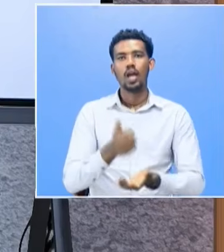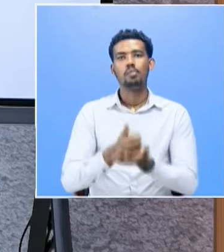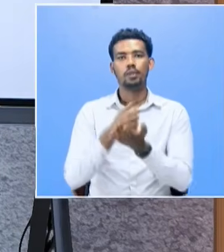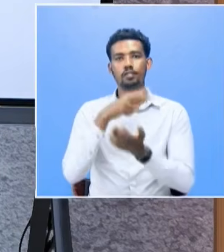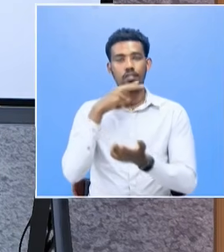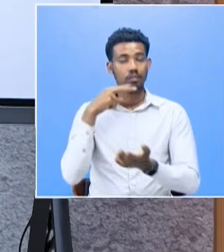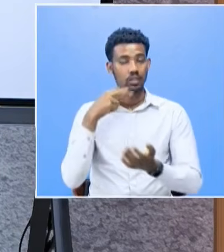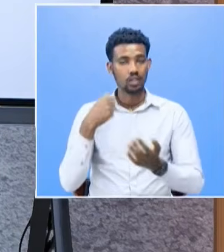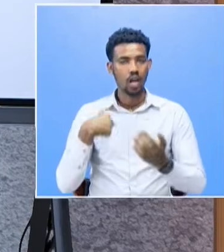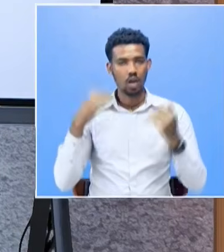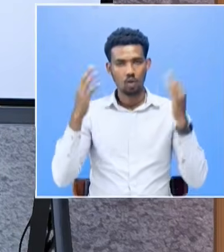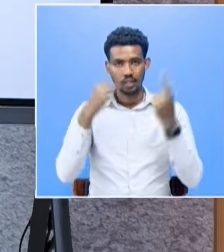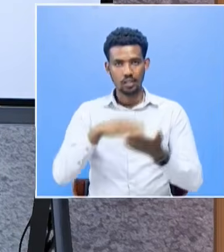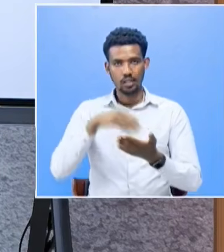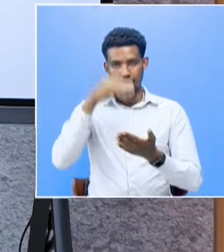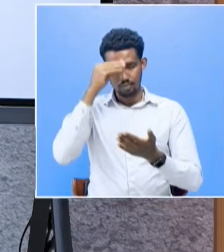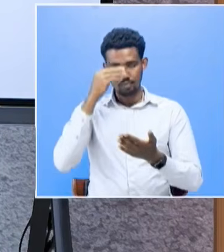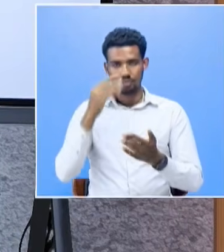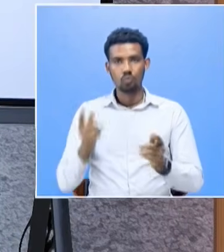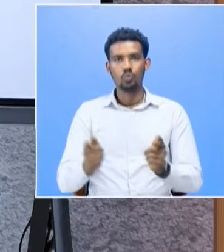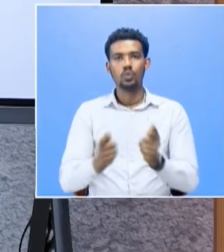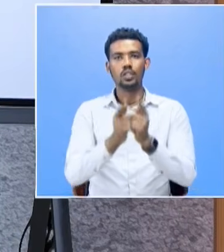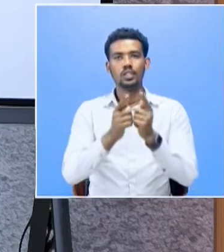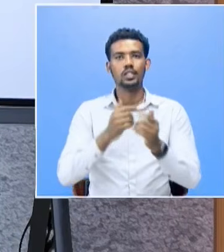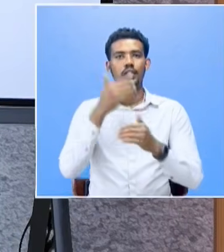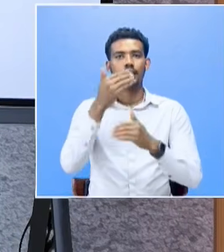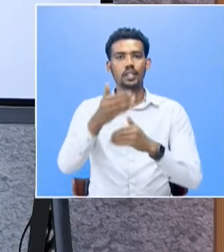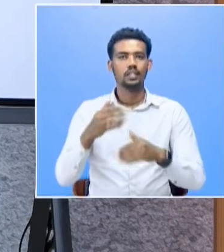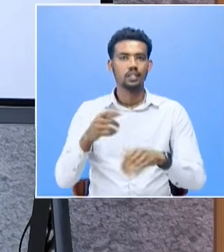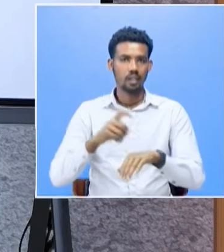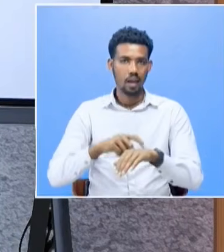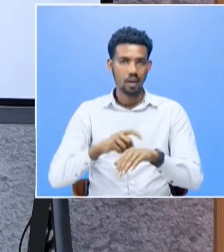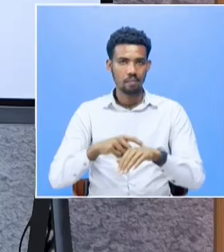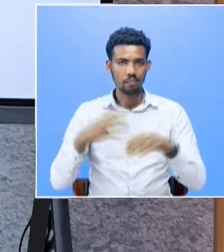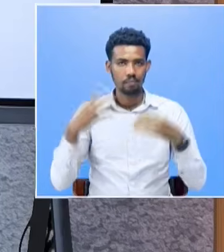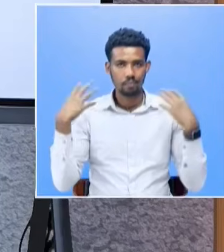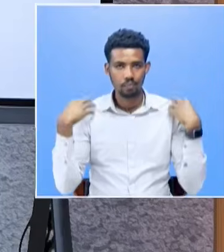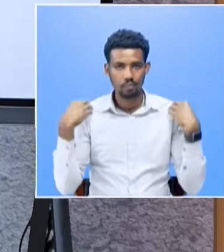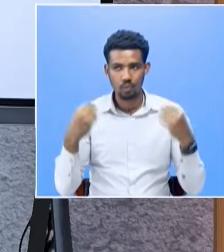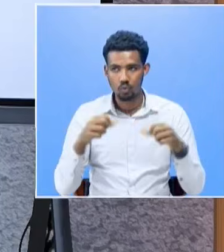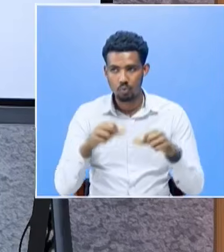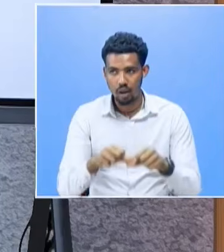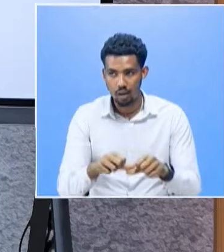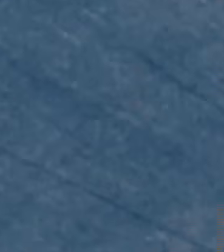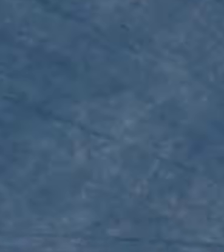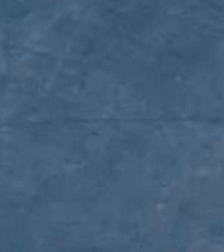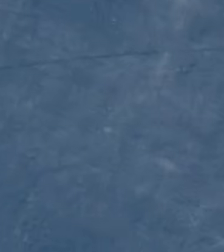understand the lesson. We will see next time. Students, goodbye.